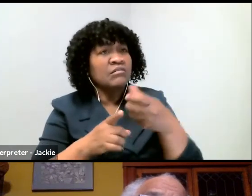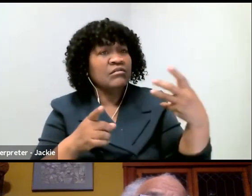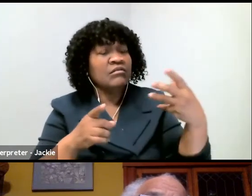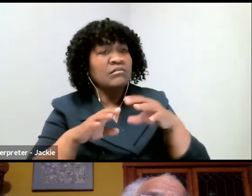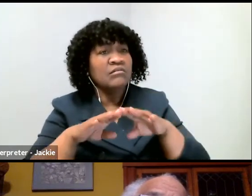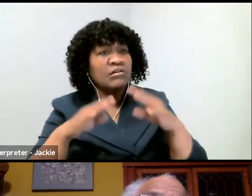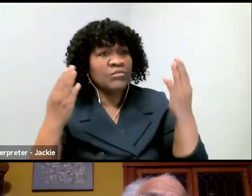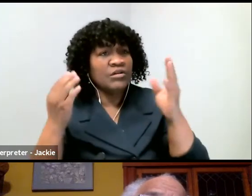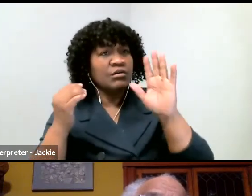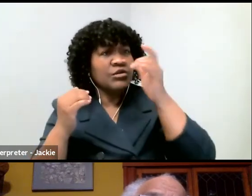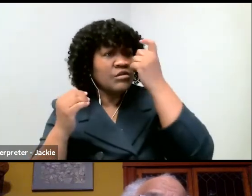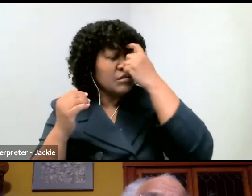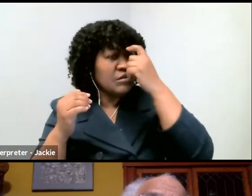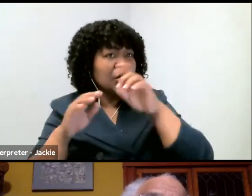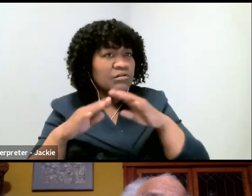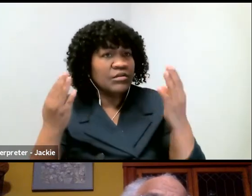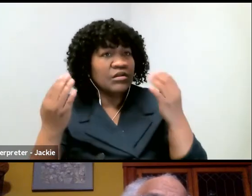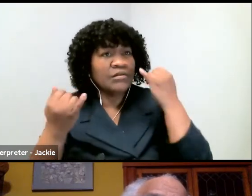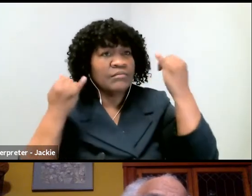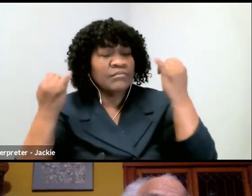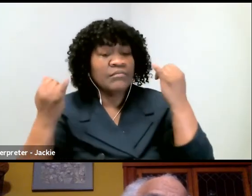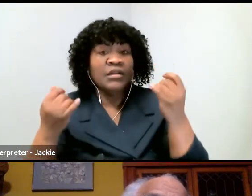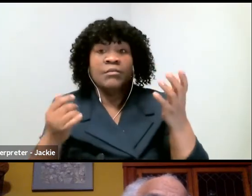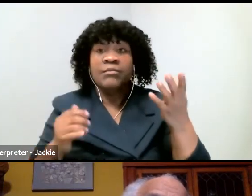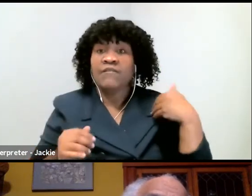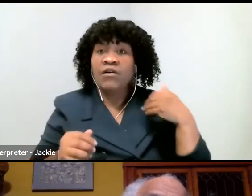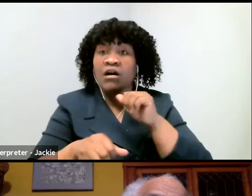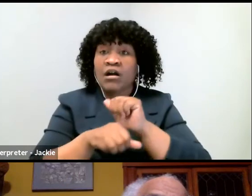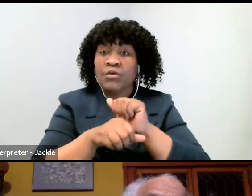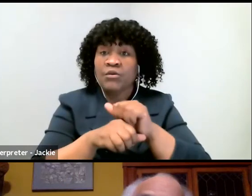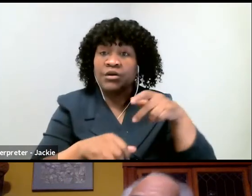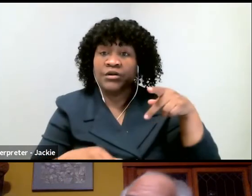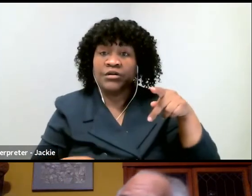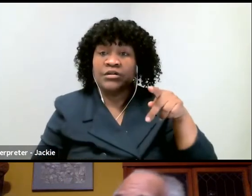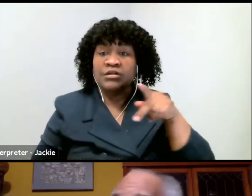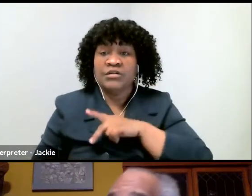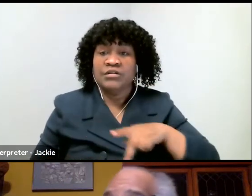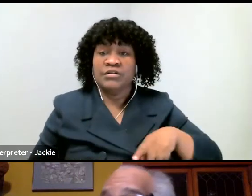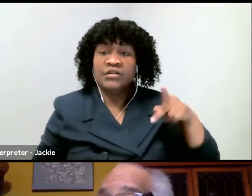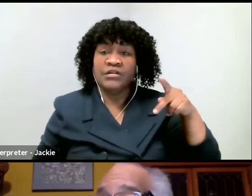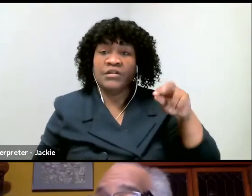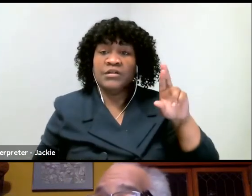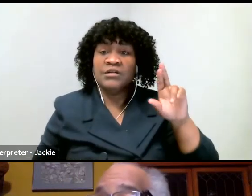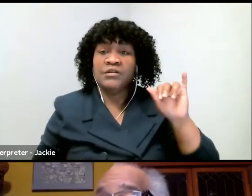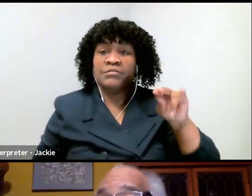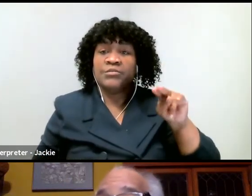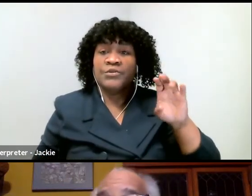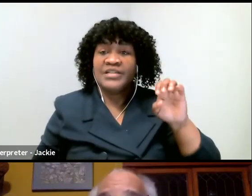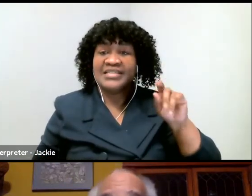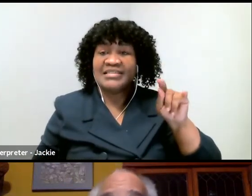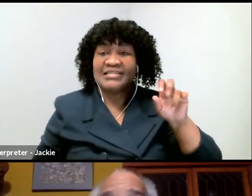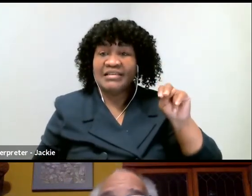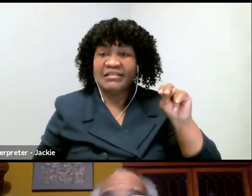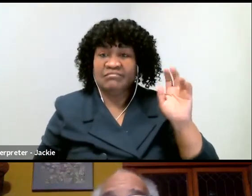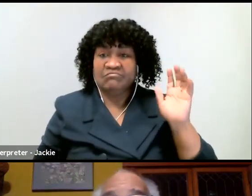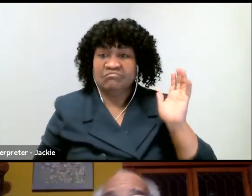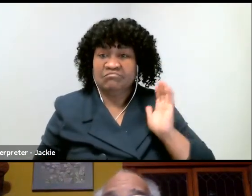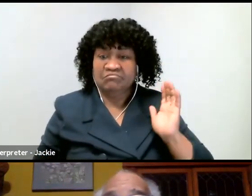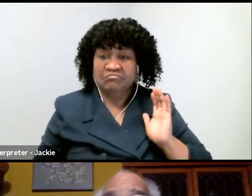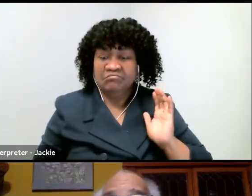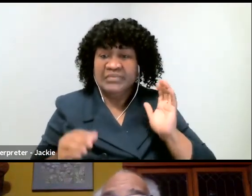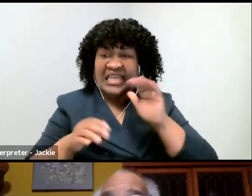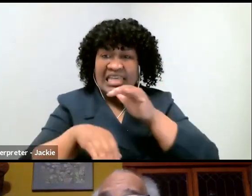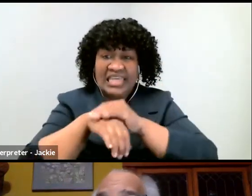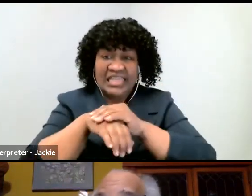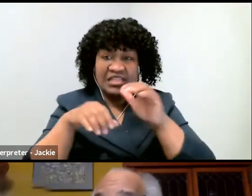up. When I was at Princeton in the late 60s, in the English